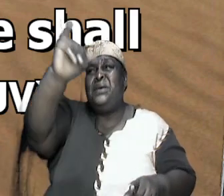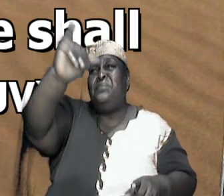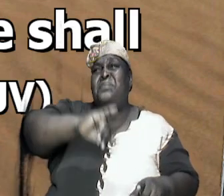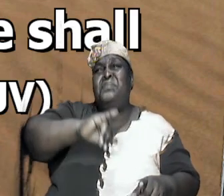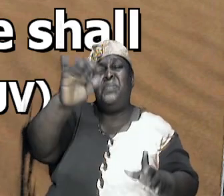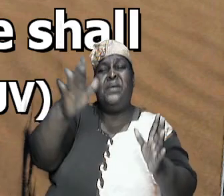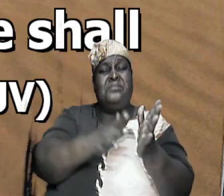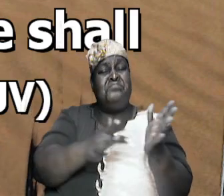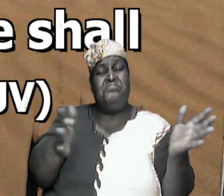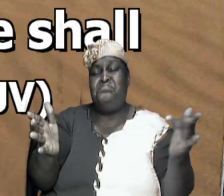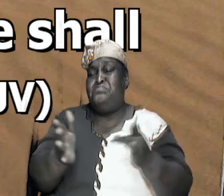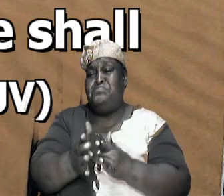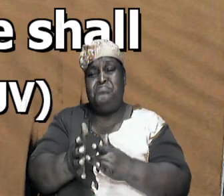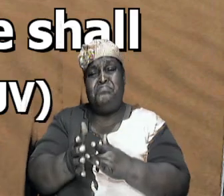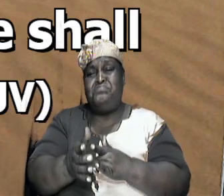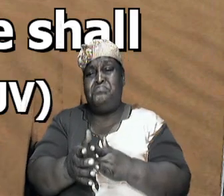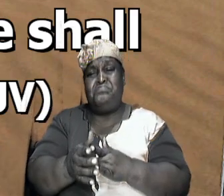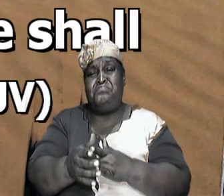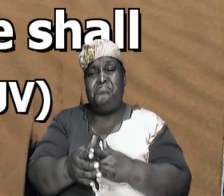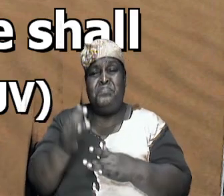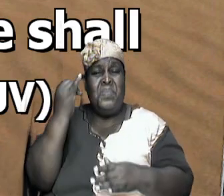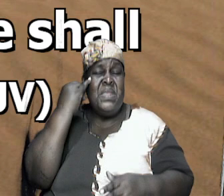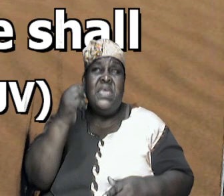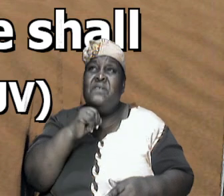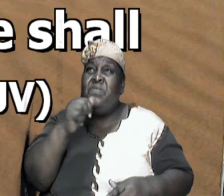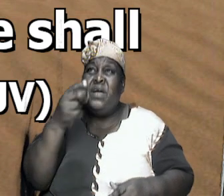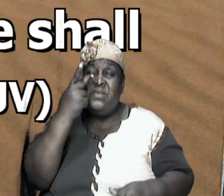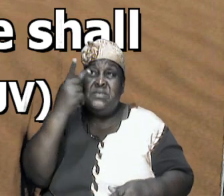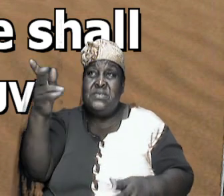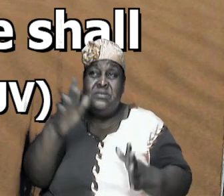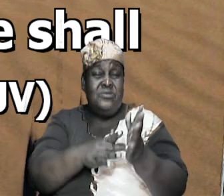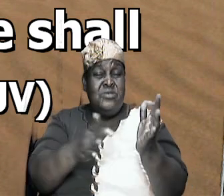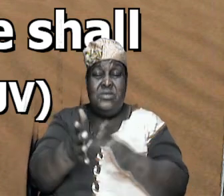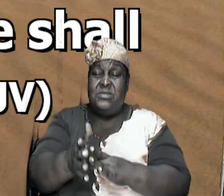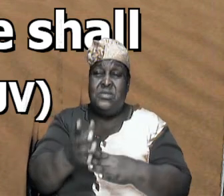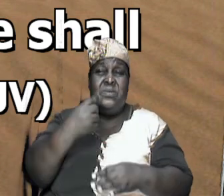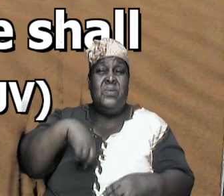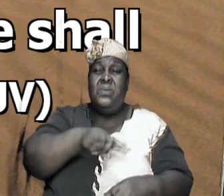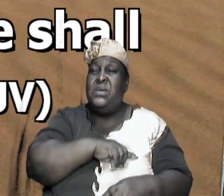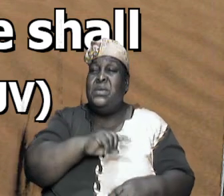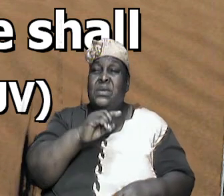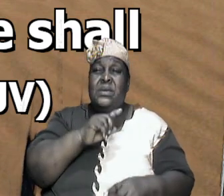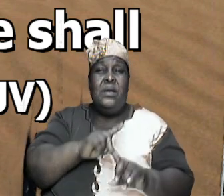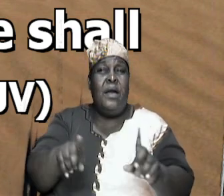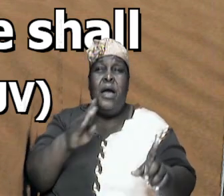don't see him, we can't be like him.